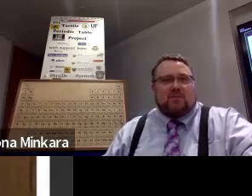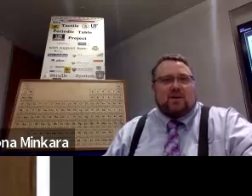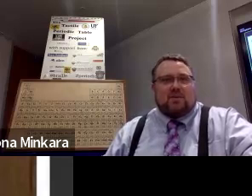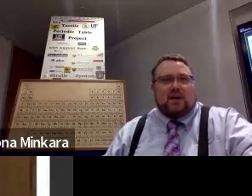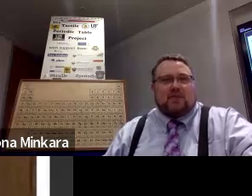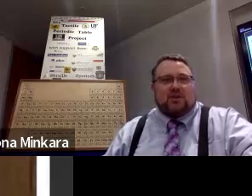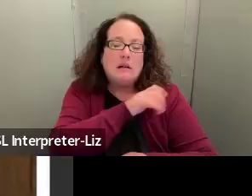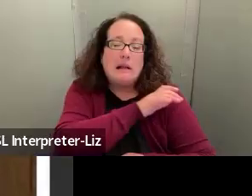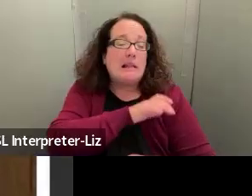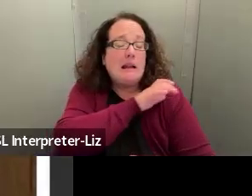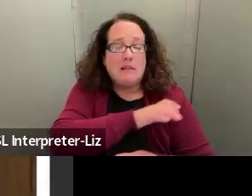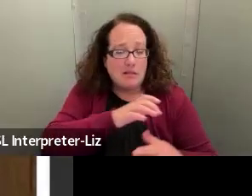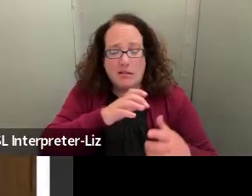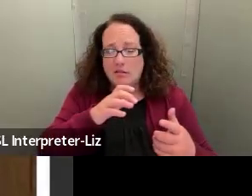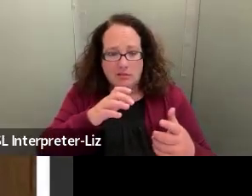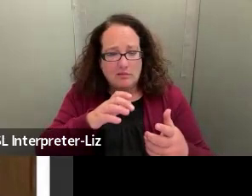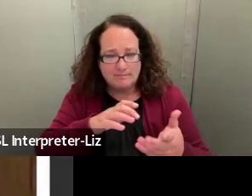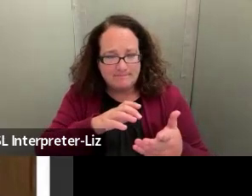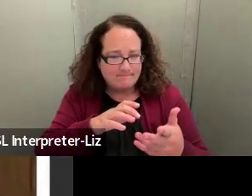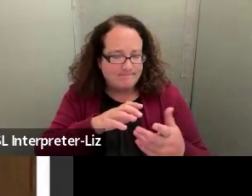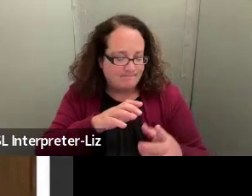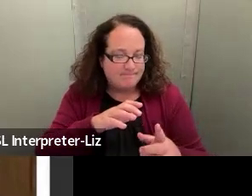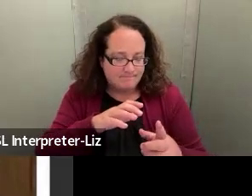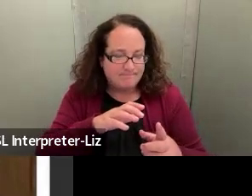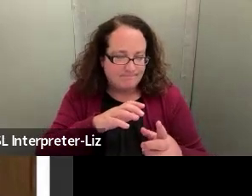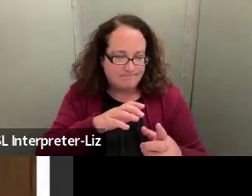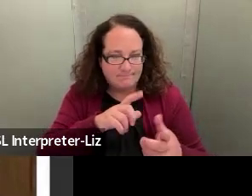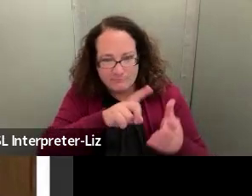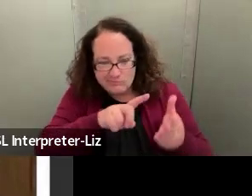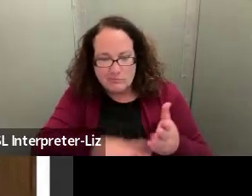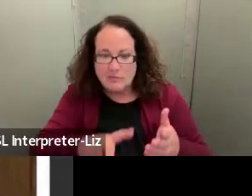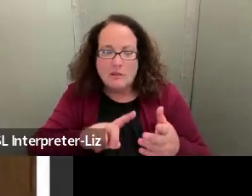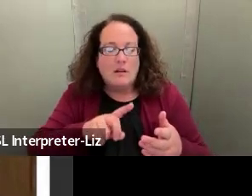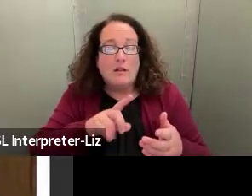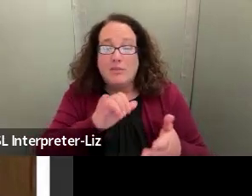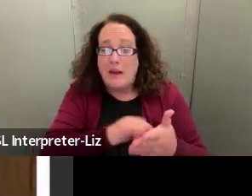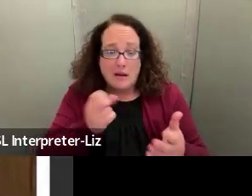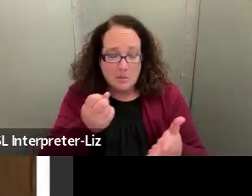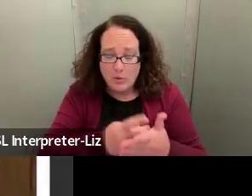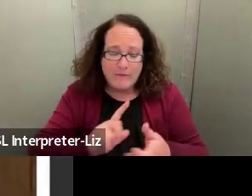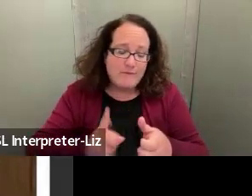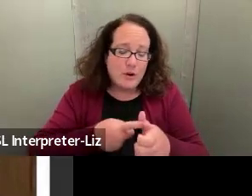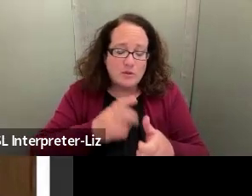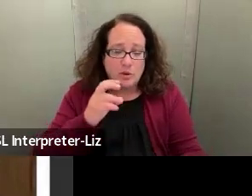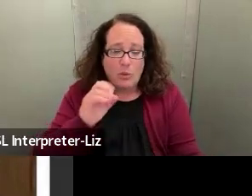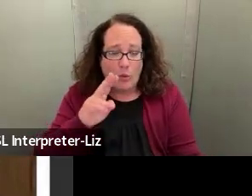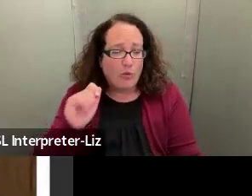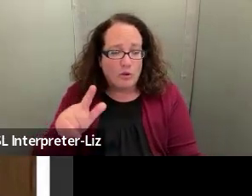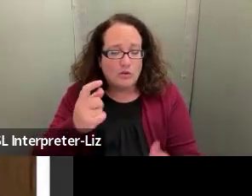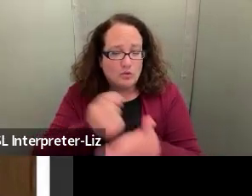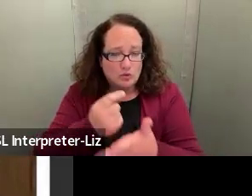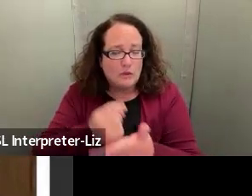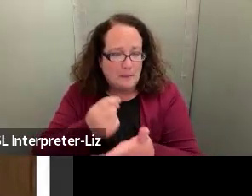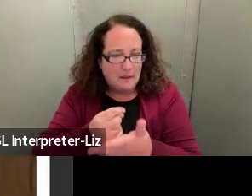world came out of our shop, and it was the first approved oral treatment for COVID. It was eventually purchased by